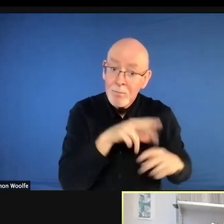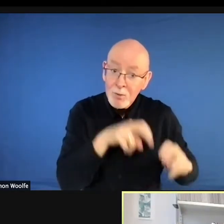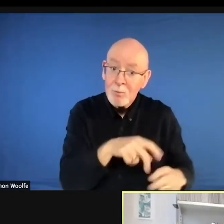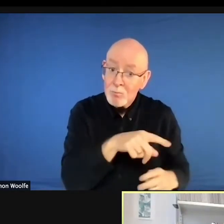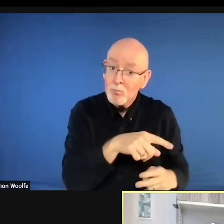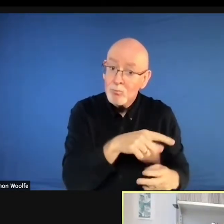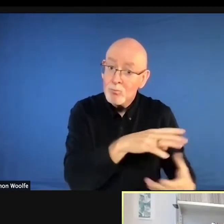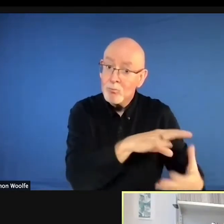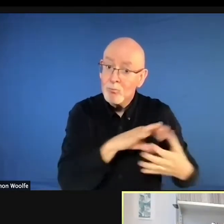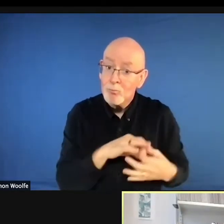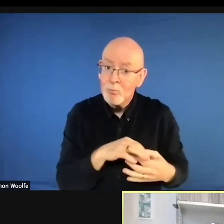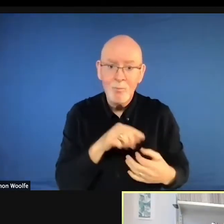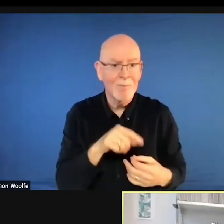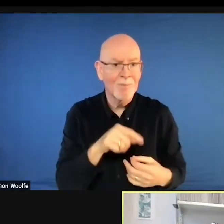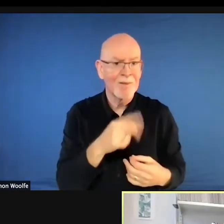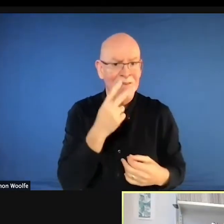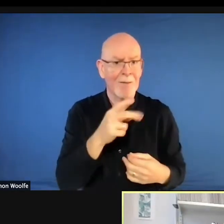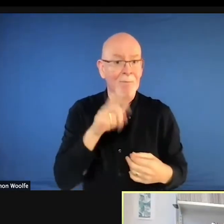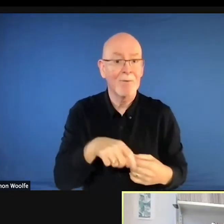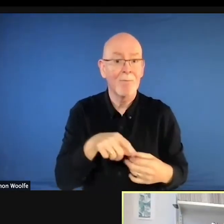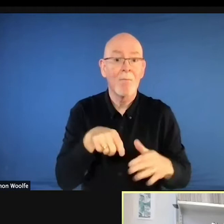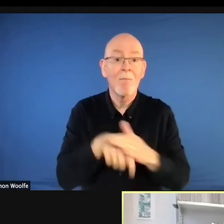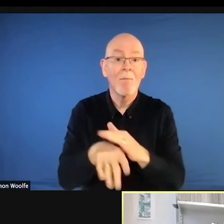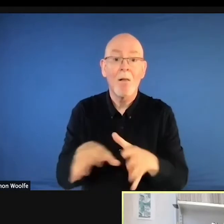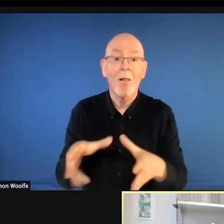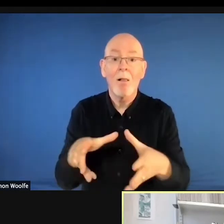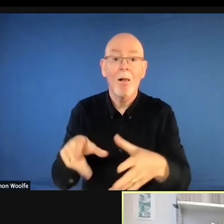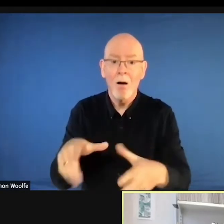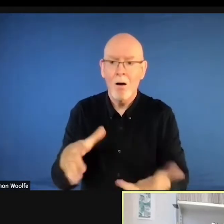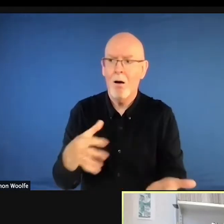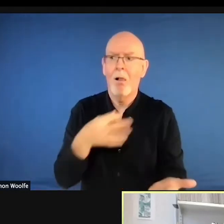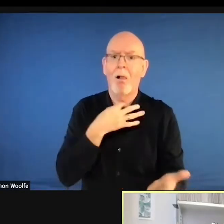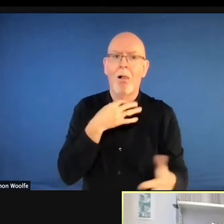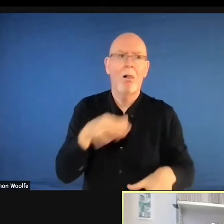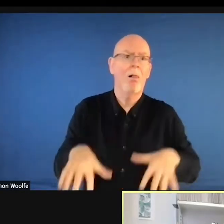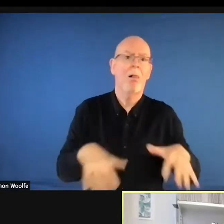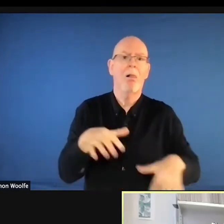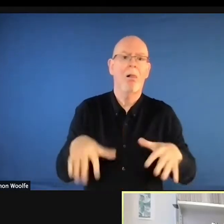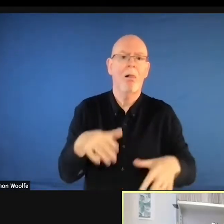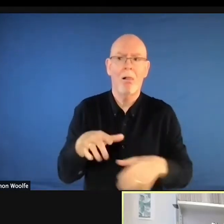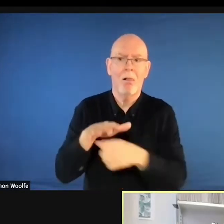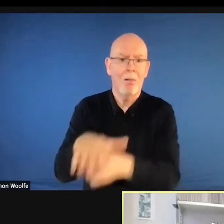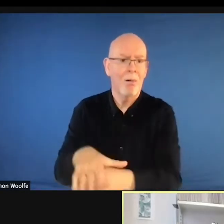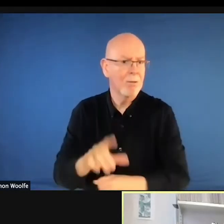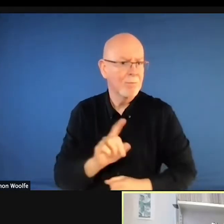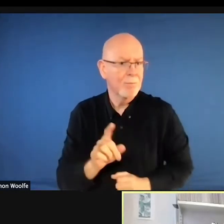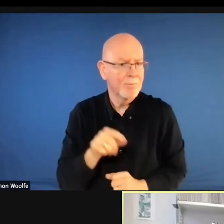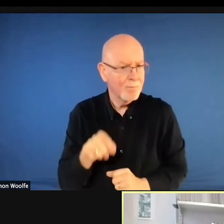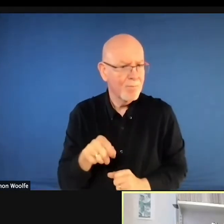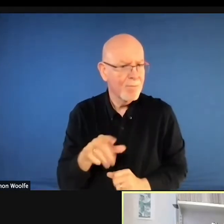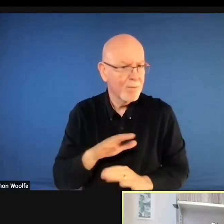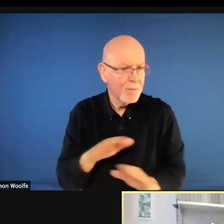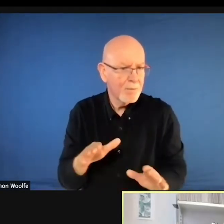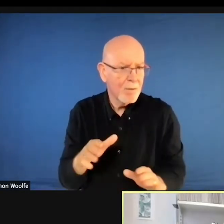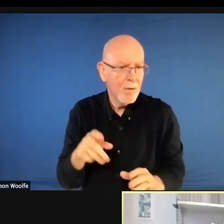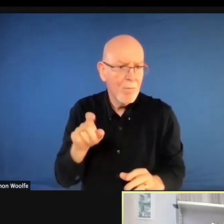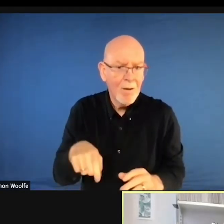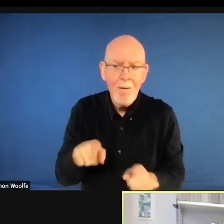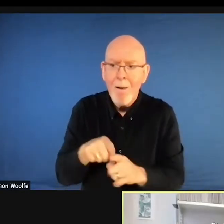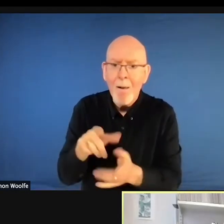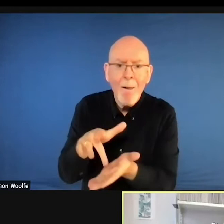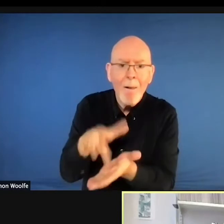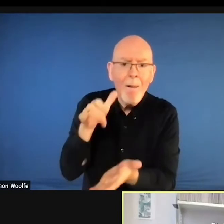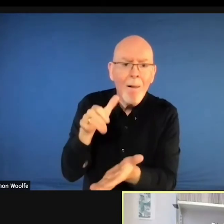countries need to be co-researchers, not simply a source of access. Joint authorship of